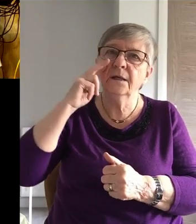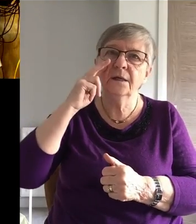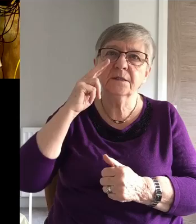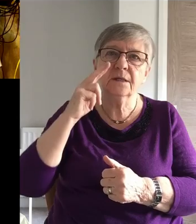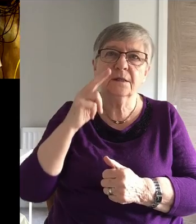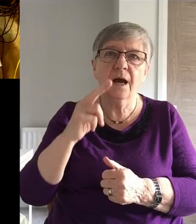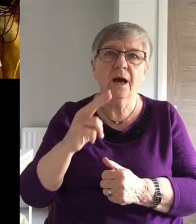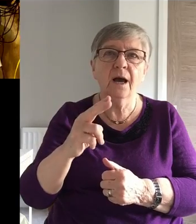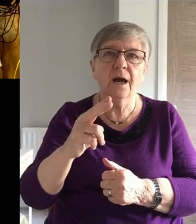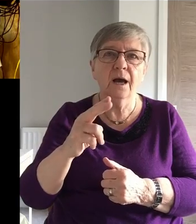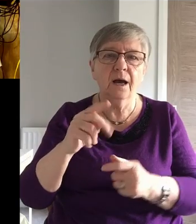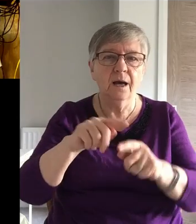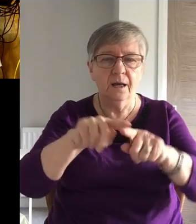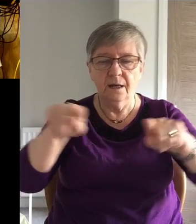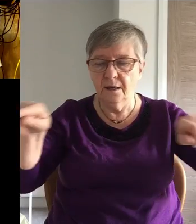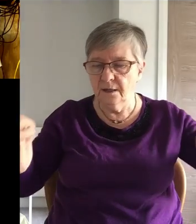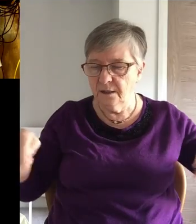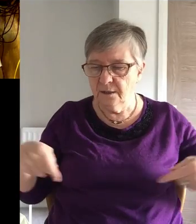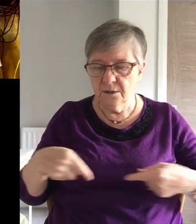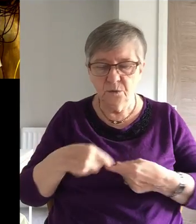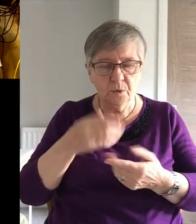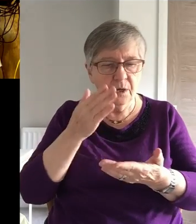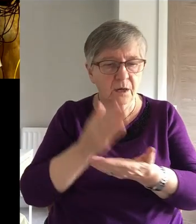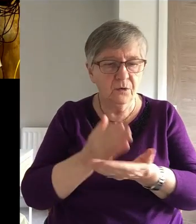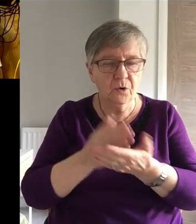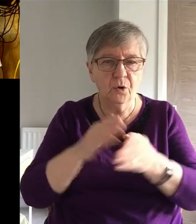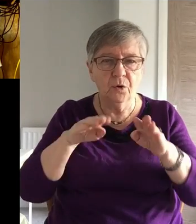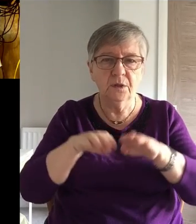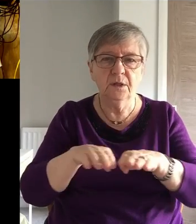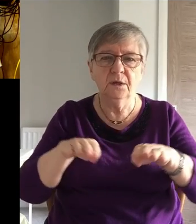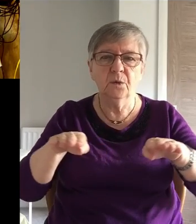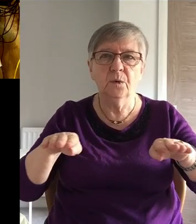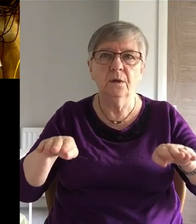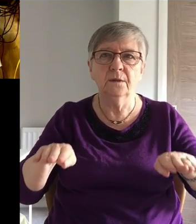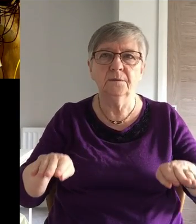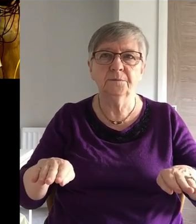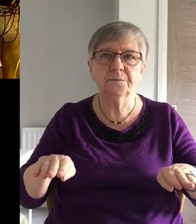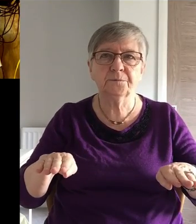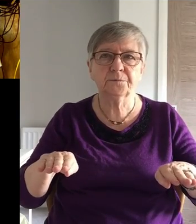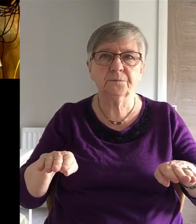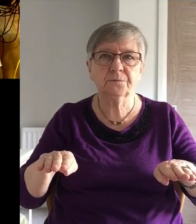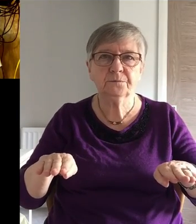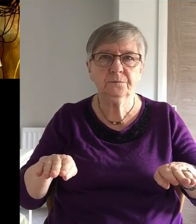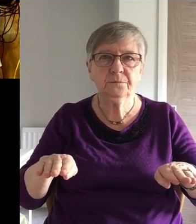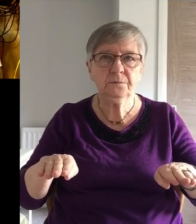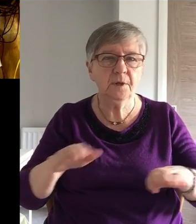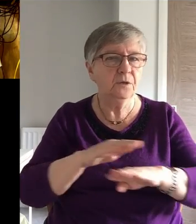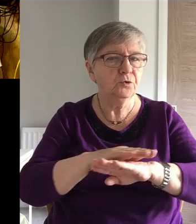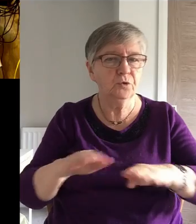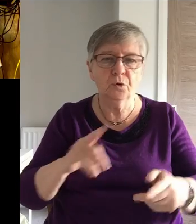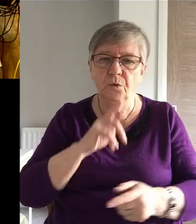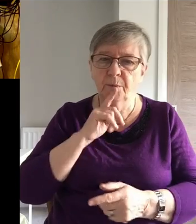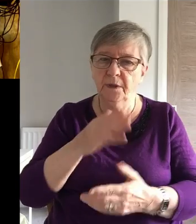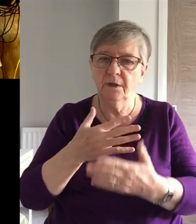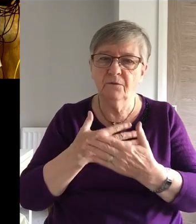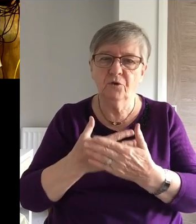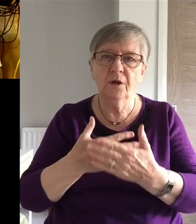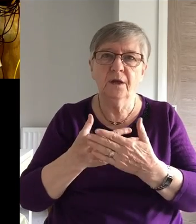With His eyes, we all are equal. Don't